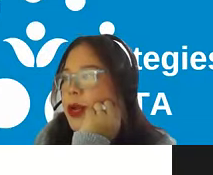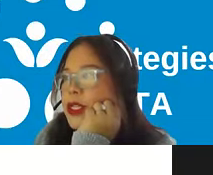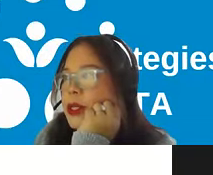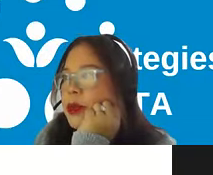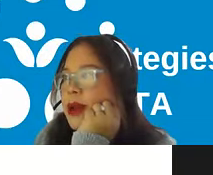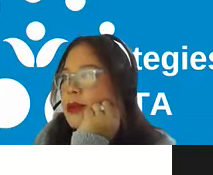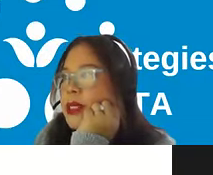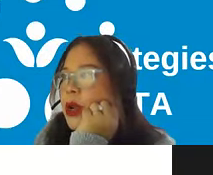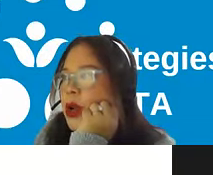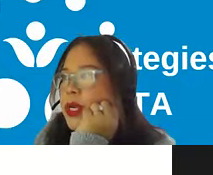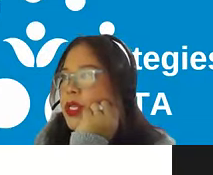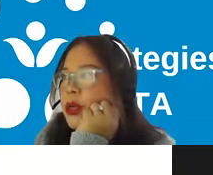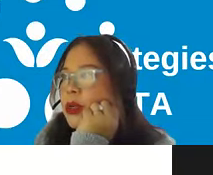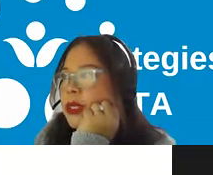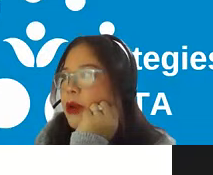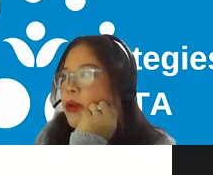some questions around